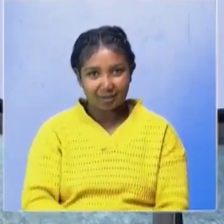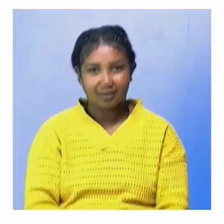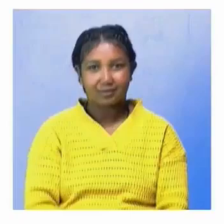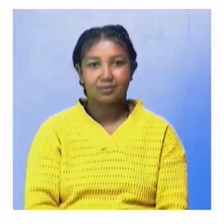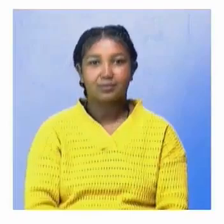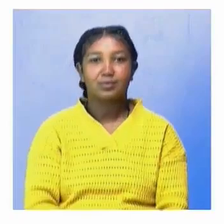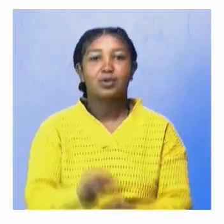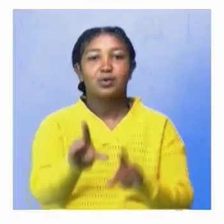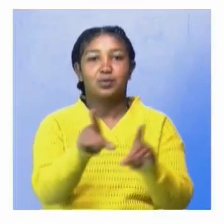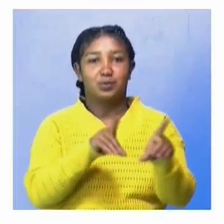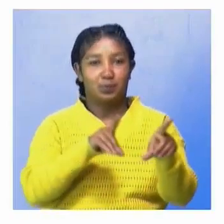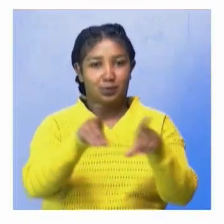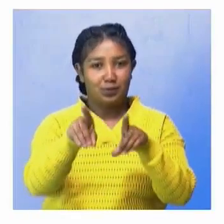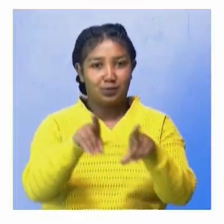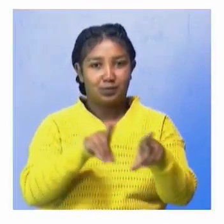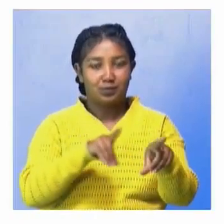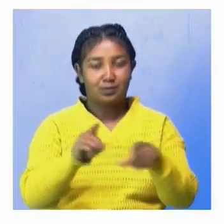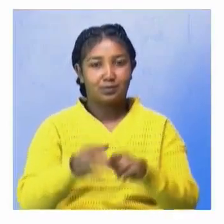Do